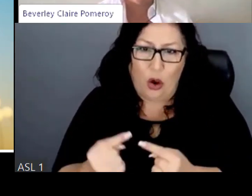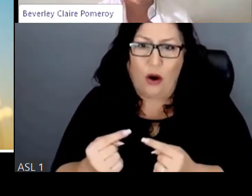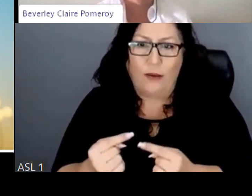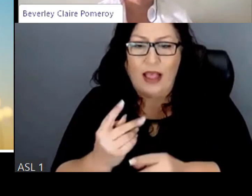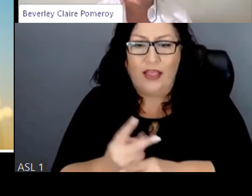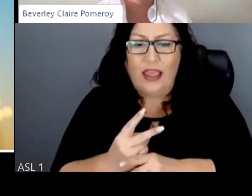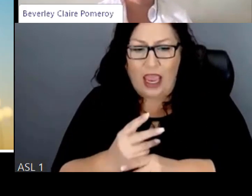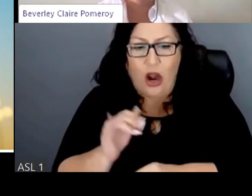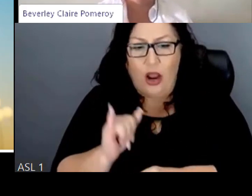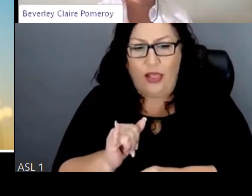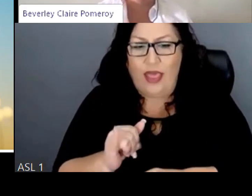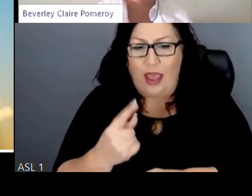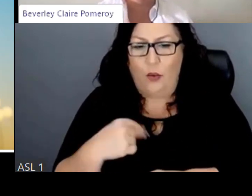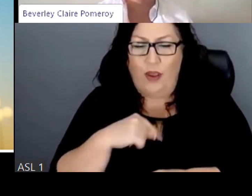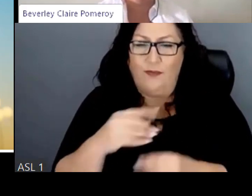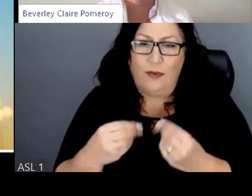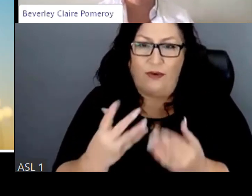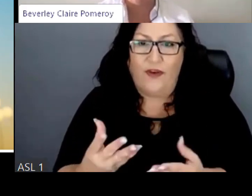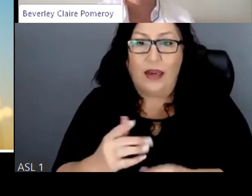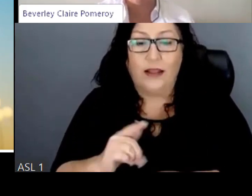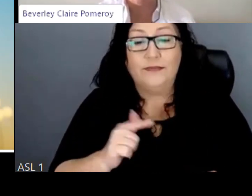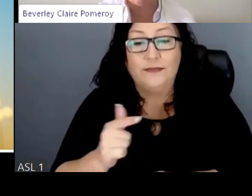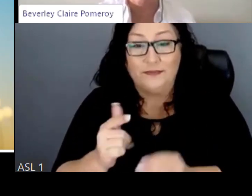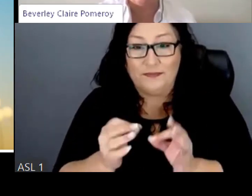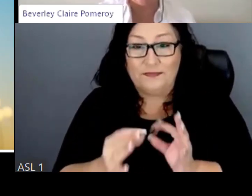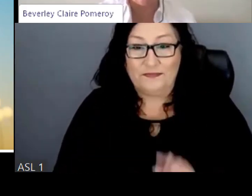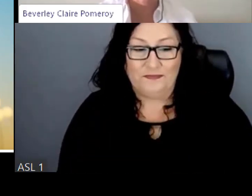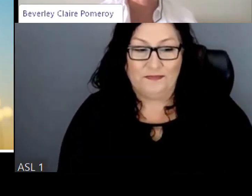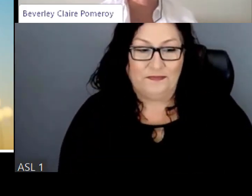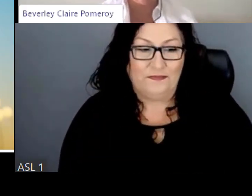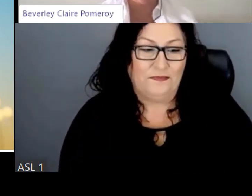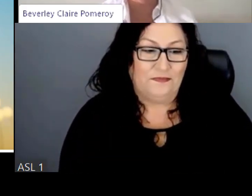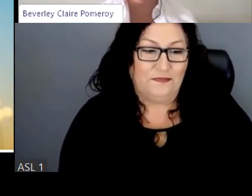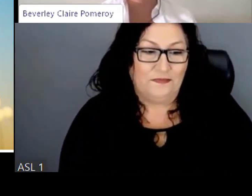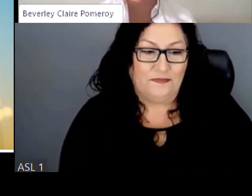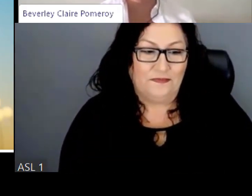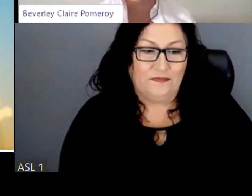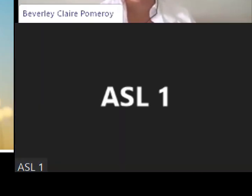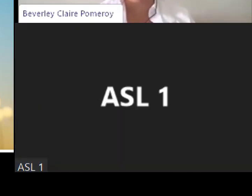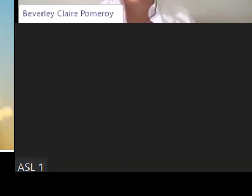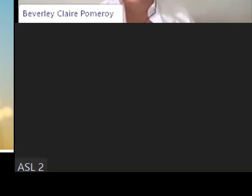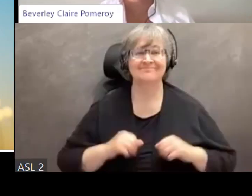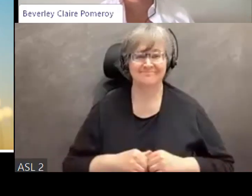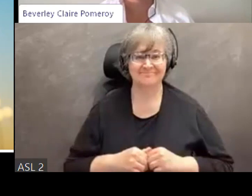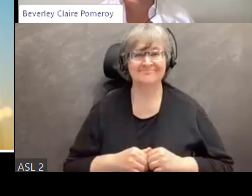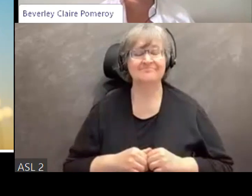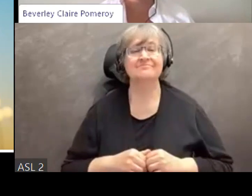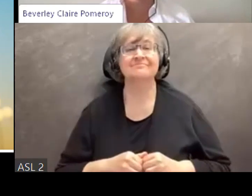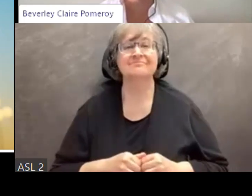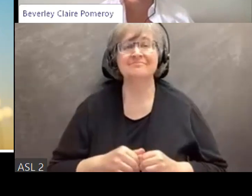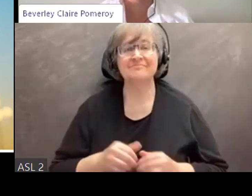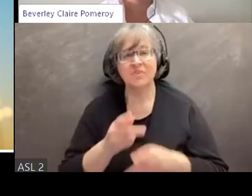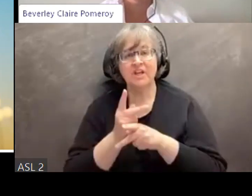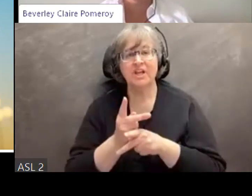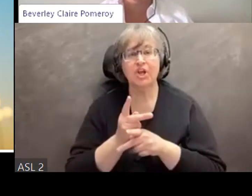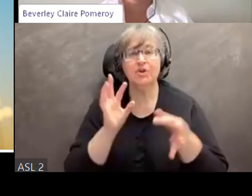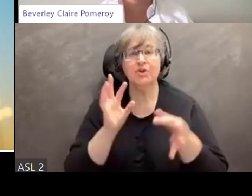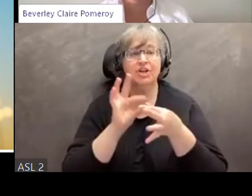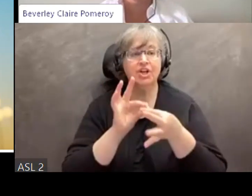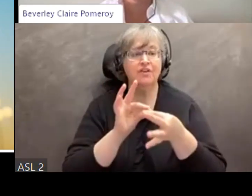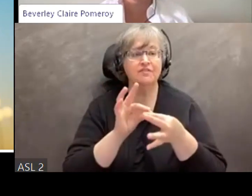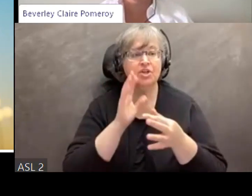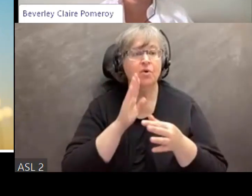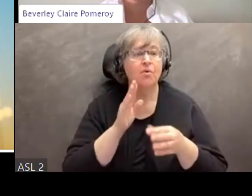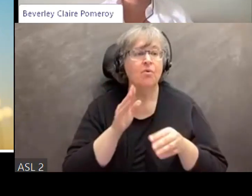in the process of care that we've been providing. So I've used this over and over and over again: caring, connectedness, opportunity to